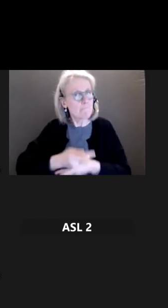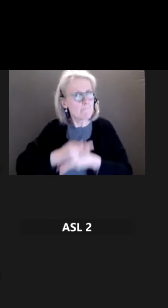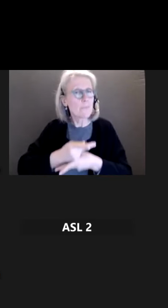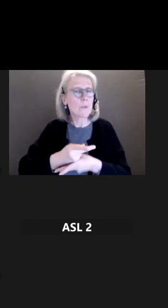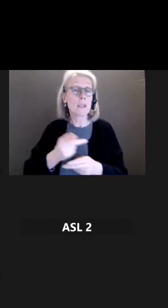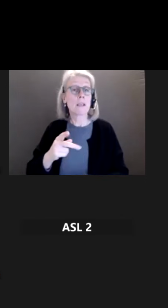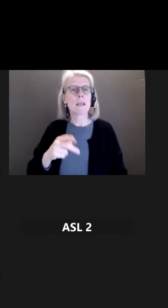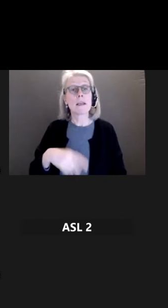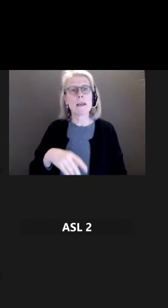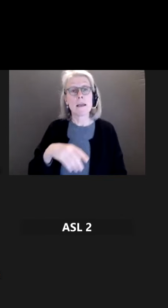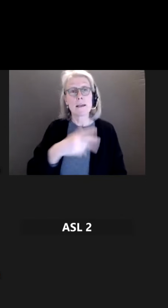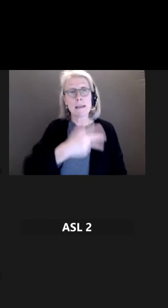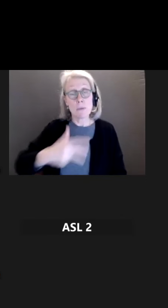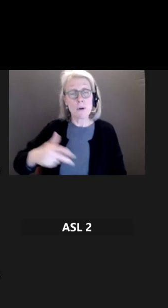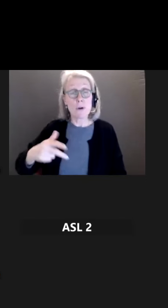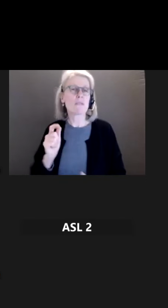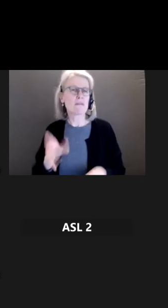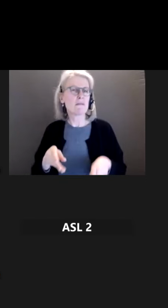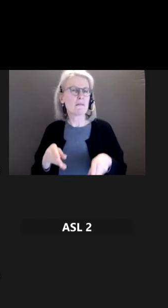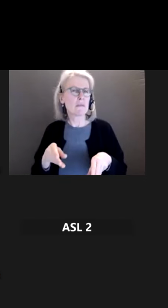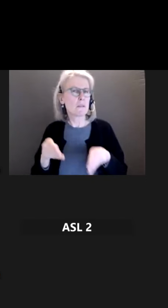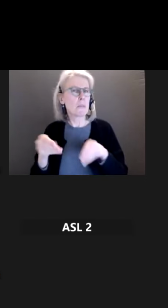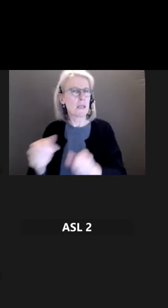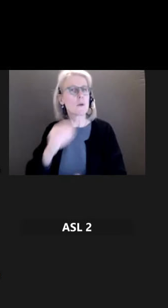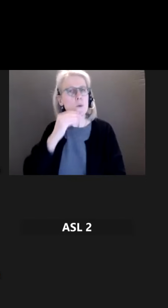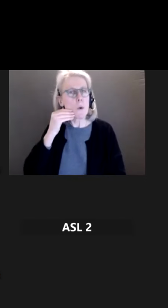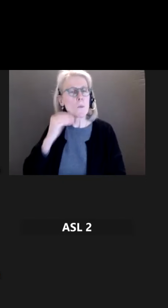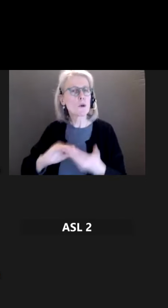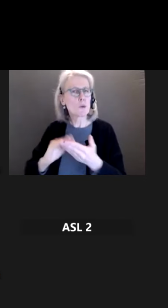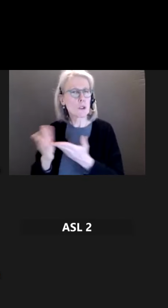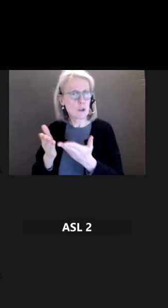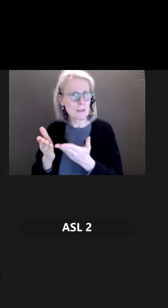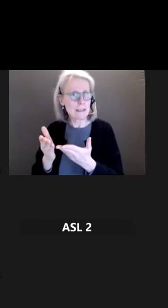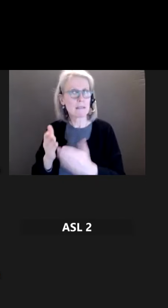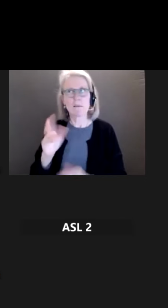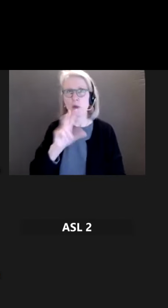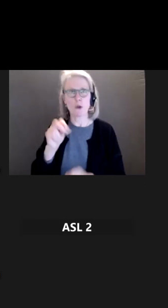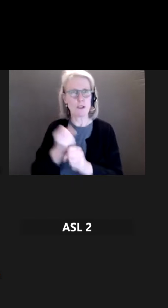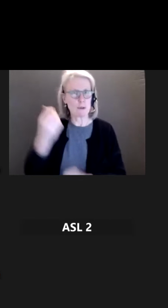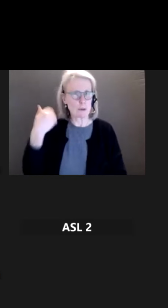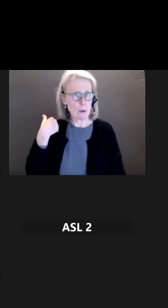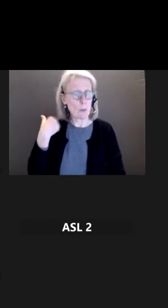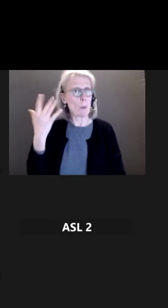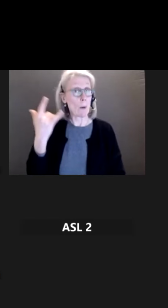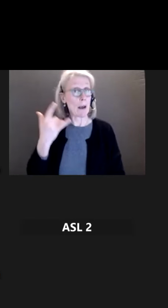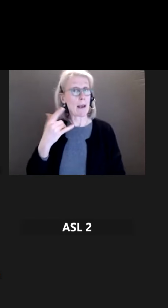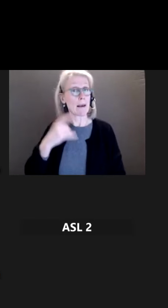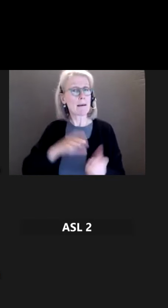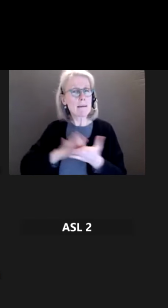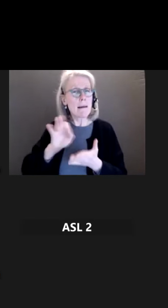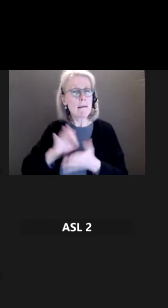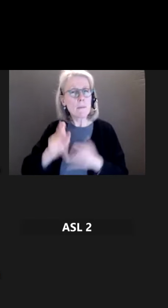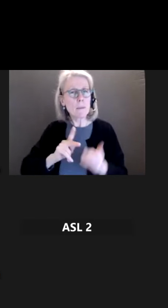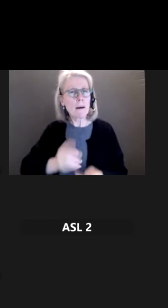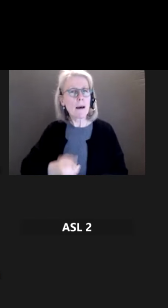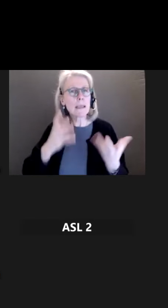Denmark began shifting its spending to more home and community-based care over 30 years ago when it was facing demographic and fiscal challenges